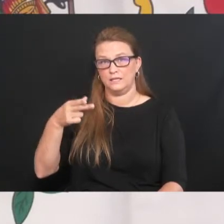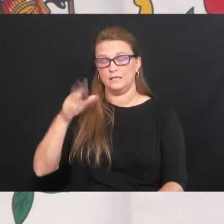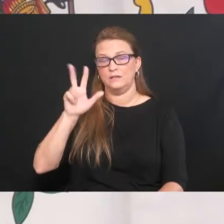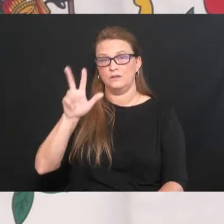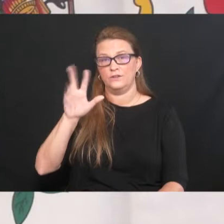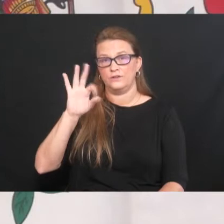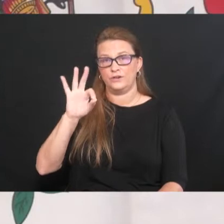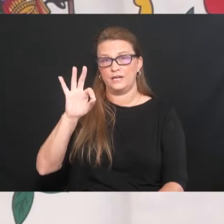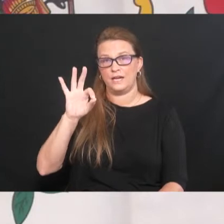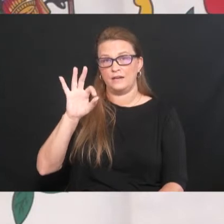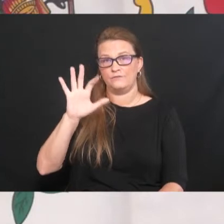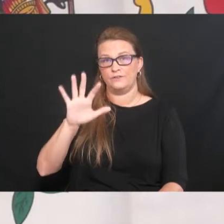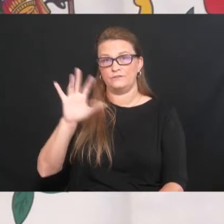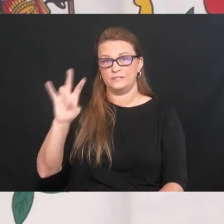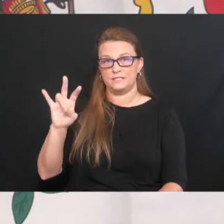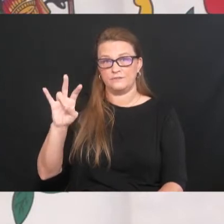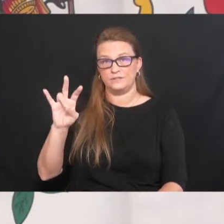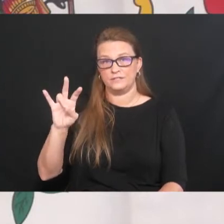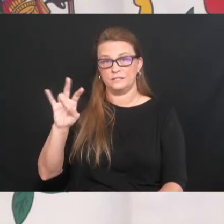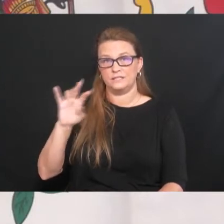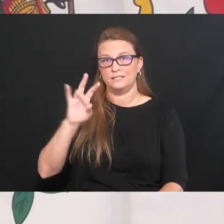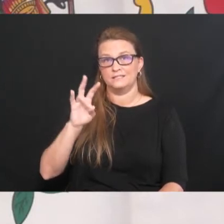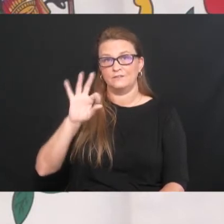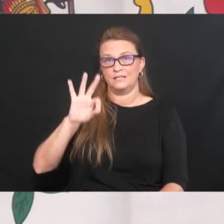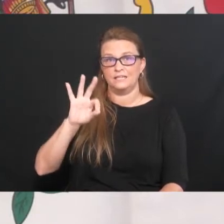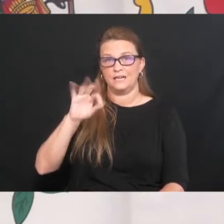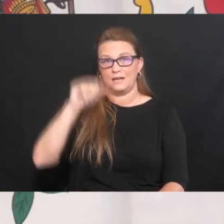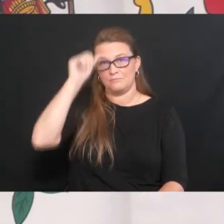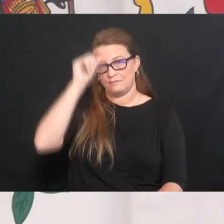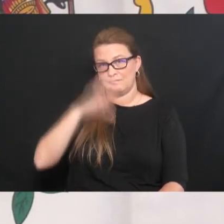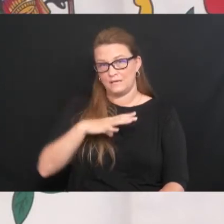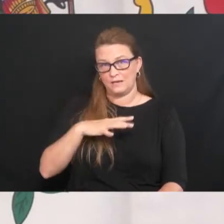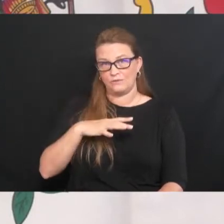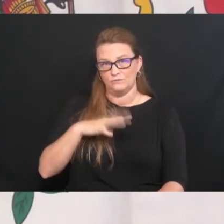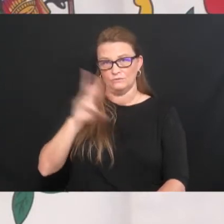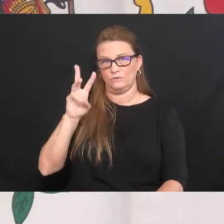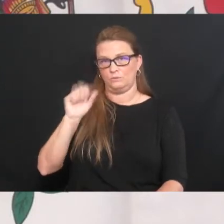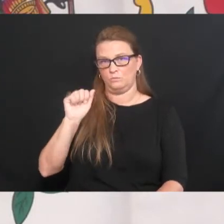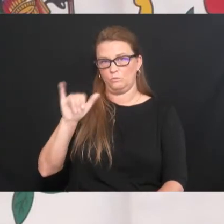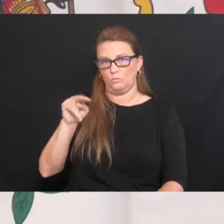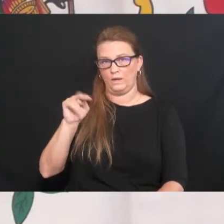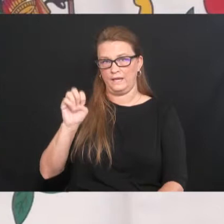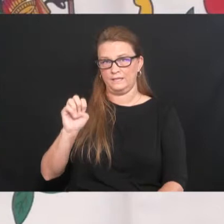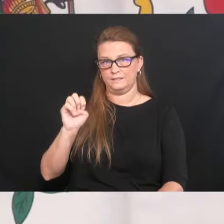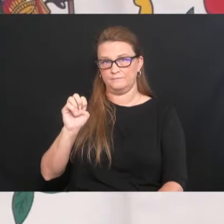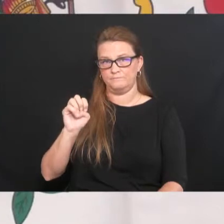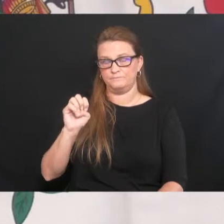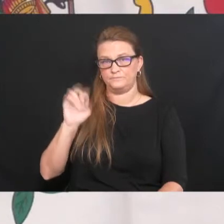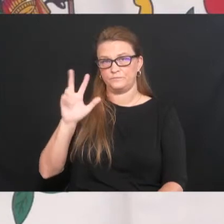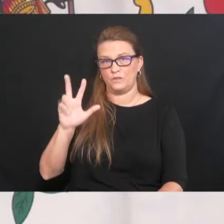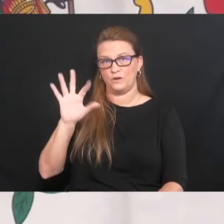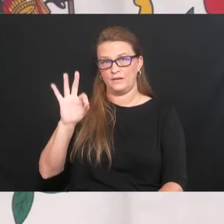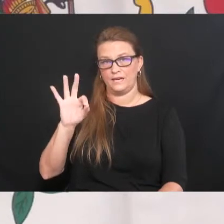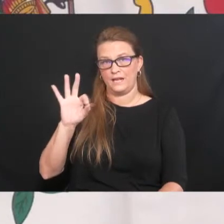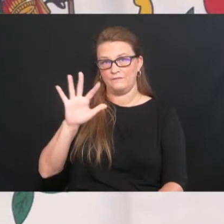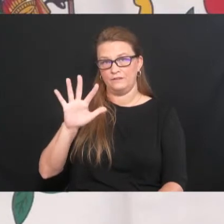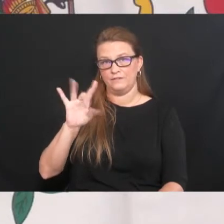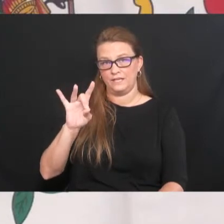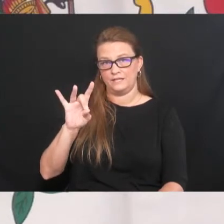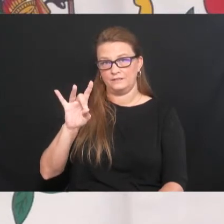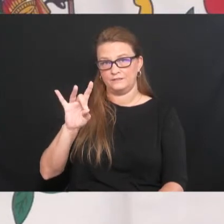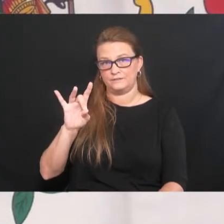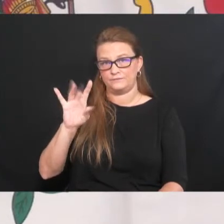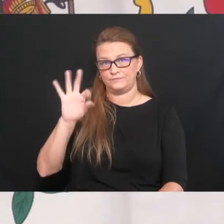The 3,957th death is a 79-year-old male from Wayne County. The 3,958th death